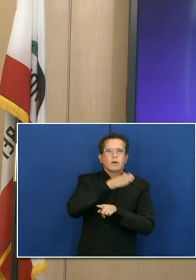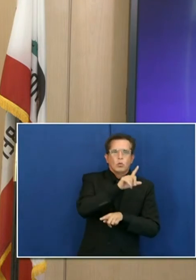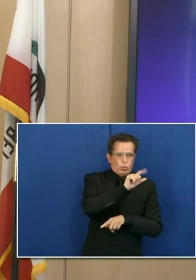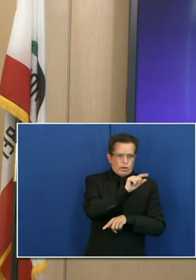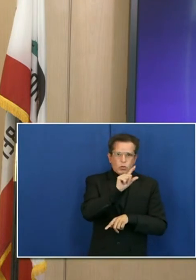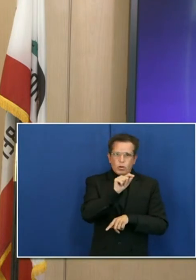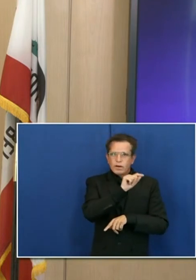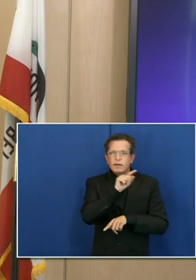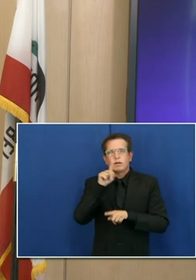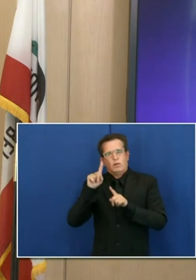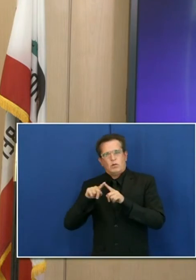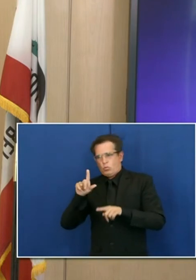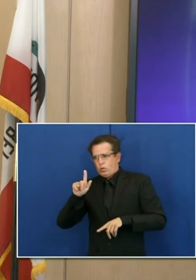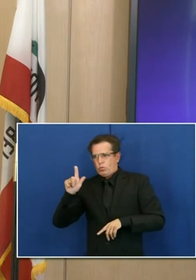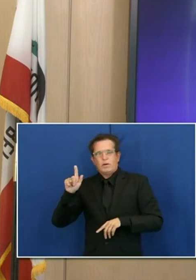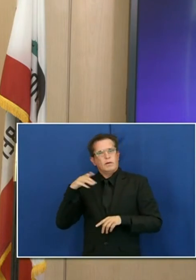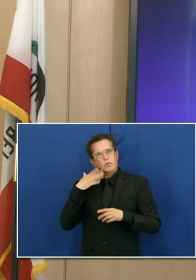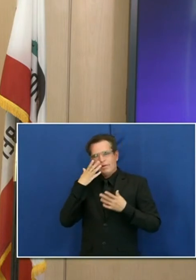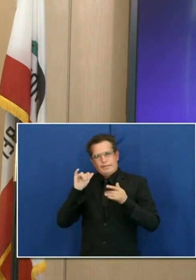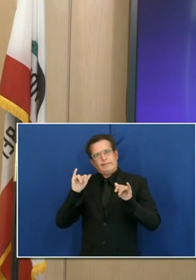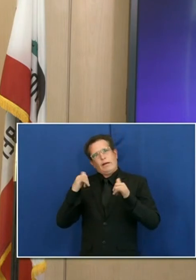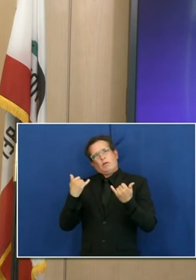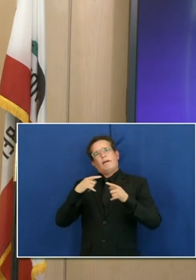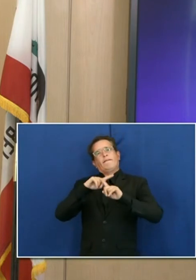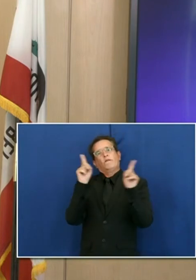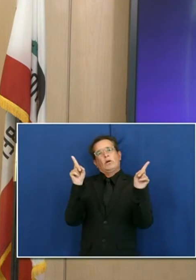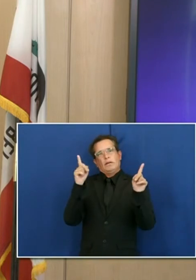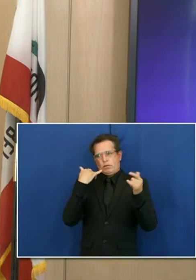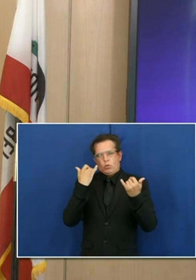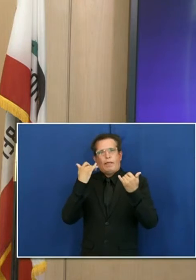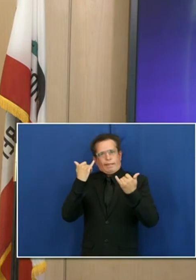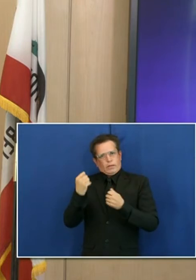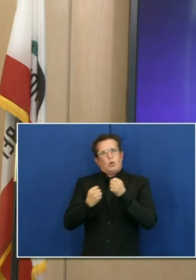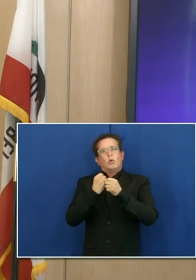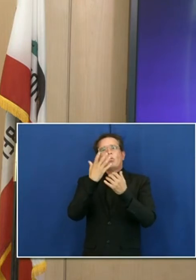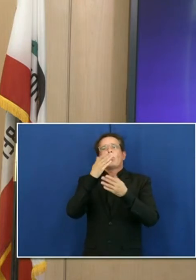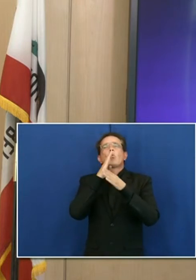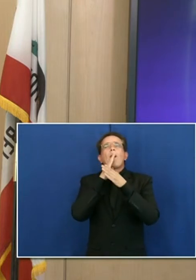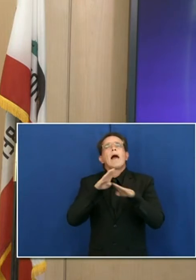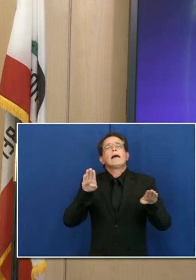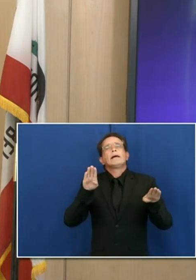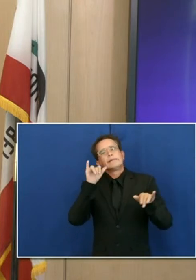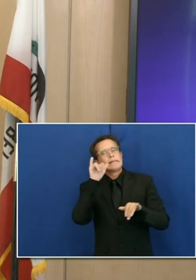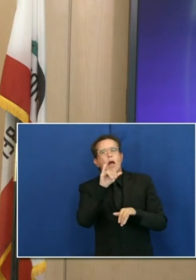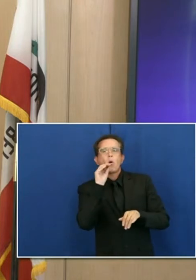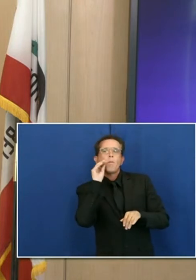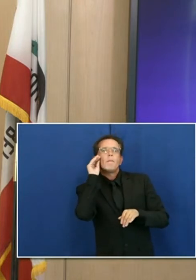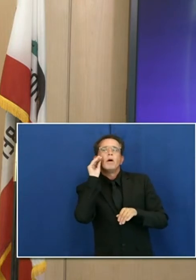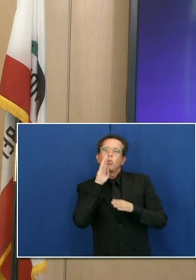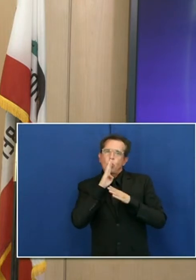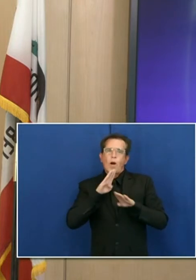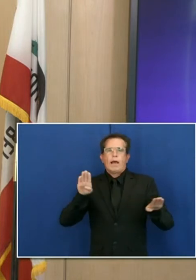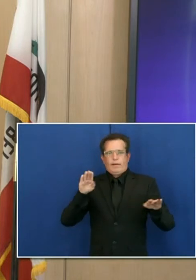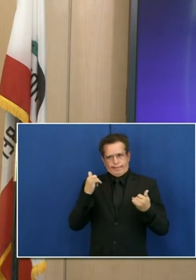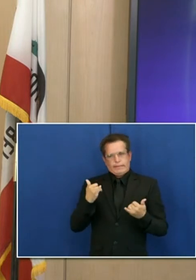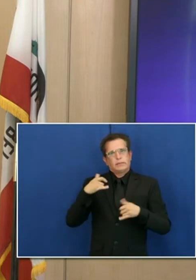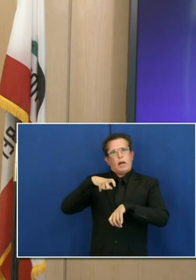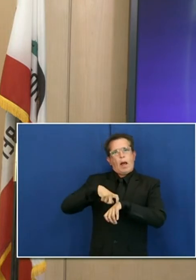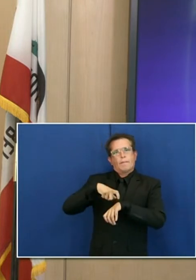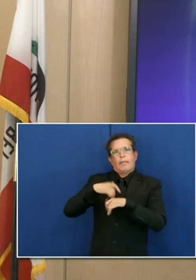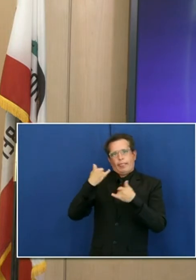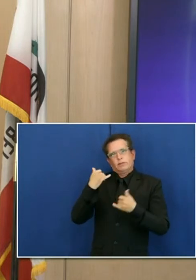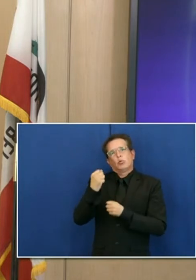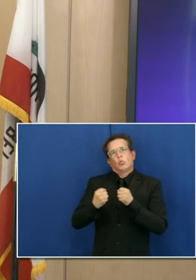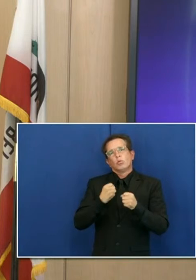a quiet New Year's Eve celebration at home, now is that time. Let me put it as simply as I possibly